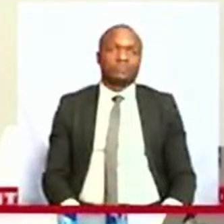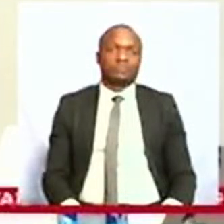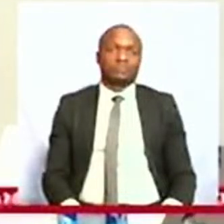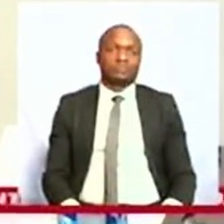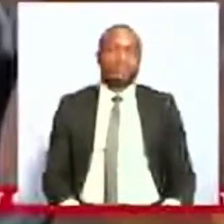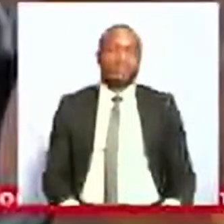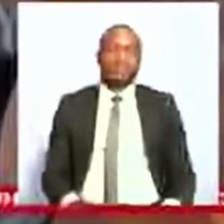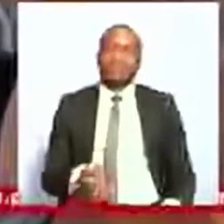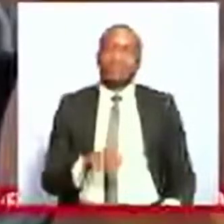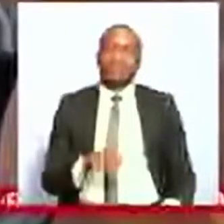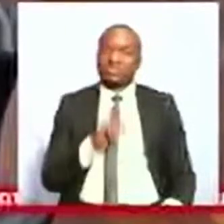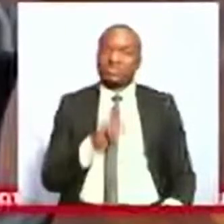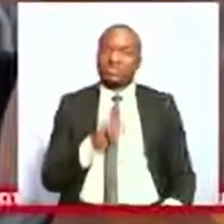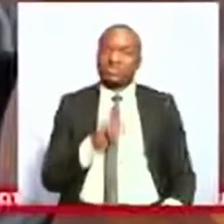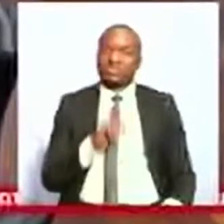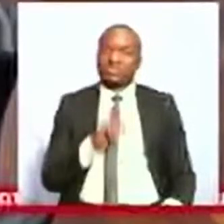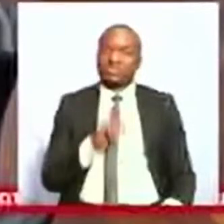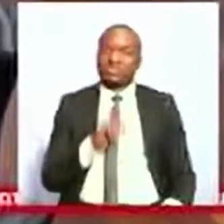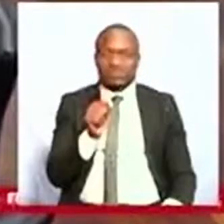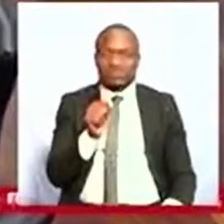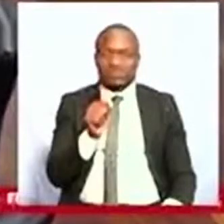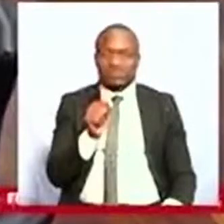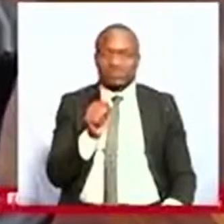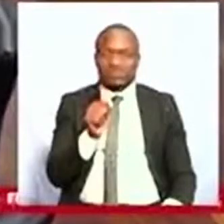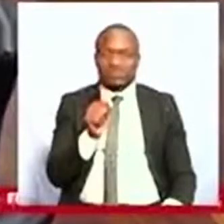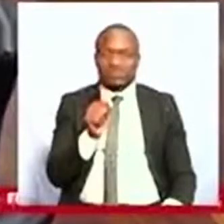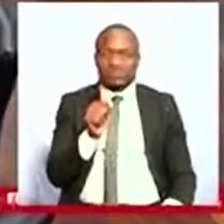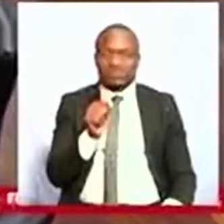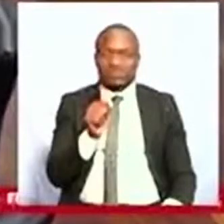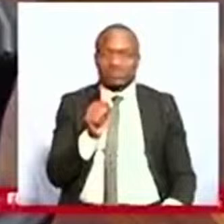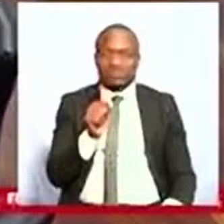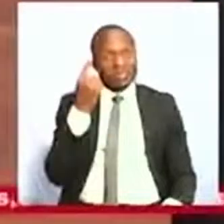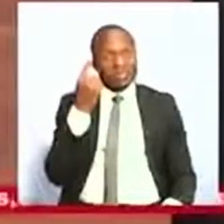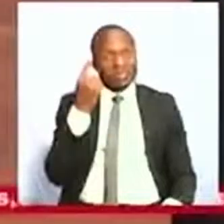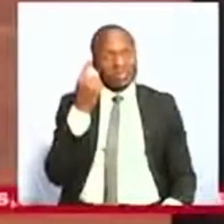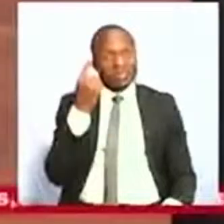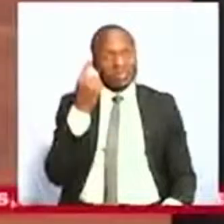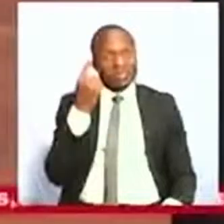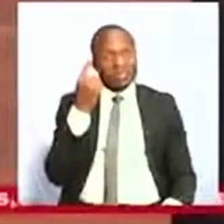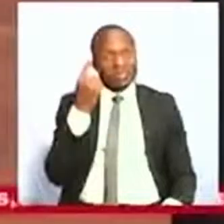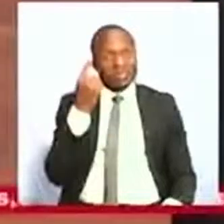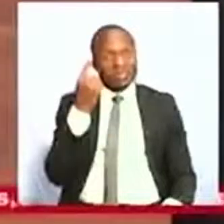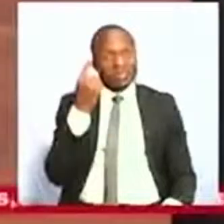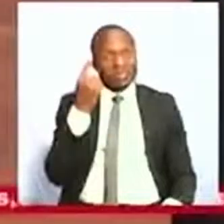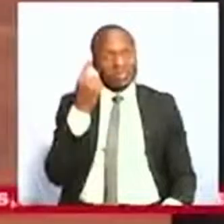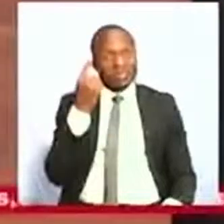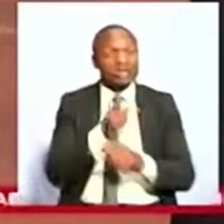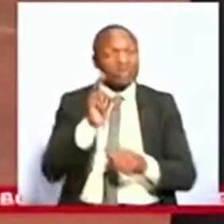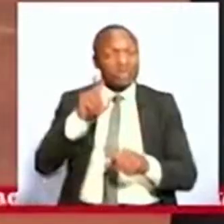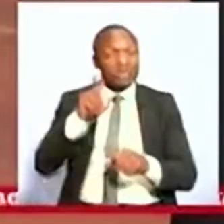If we don't get it, we have to get it through the referendum. If we don't get it, what do we do?